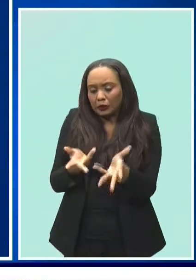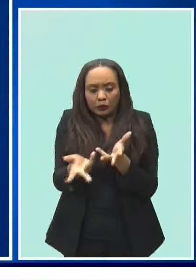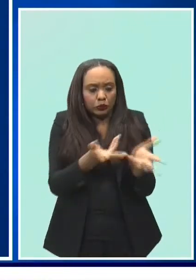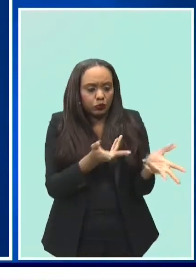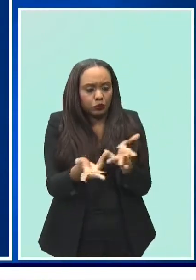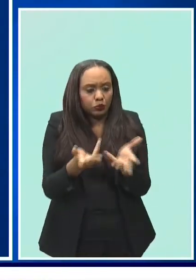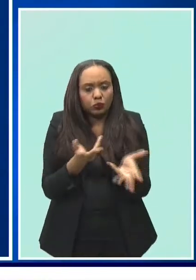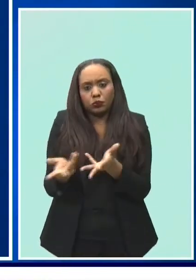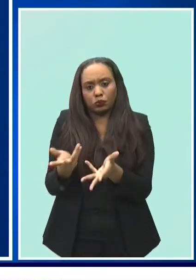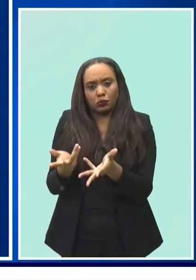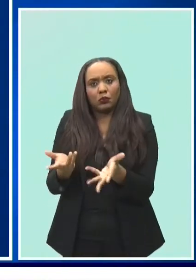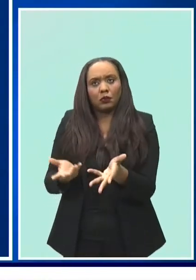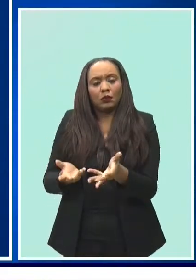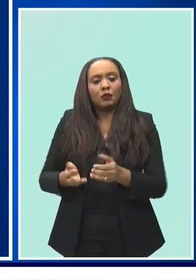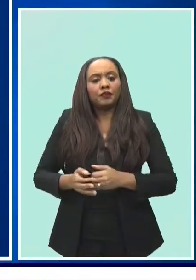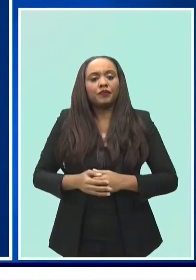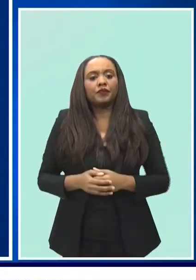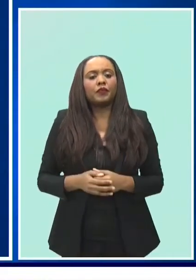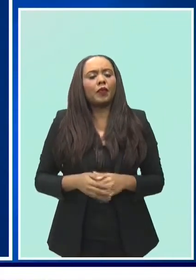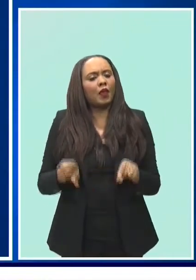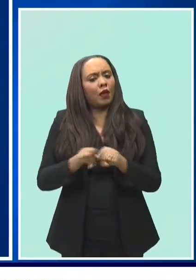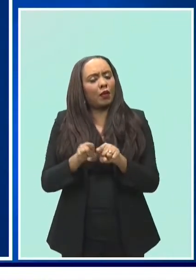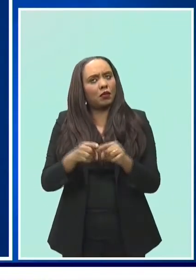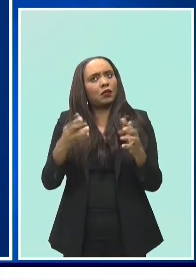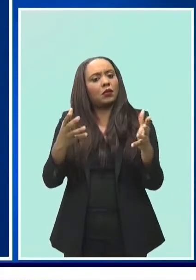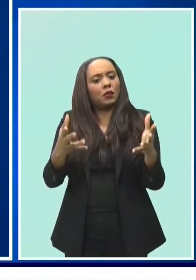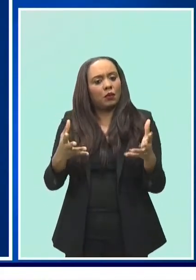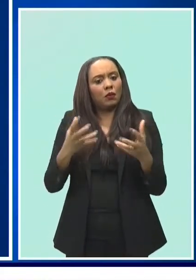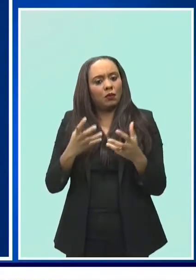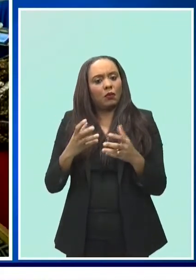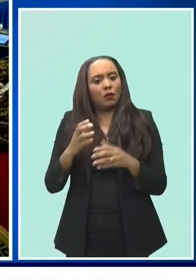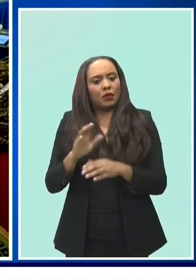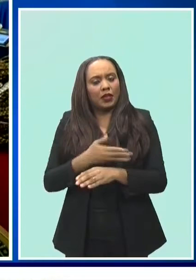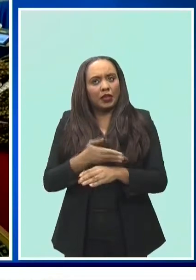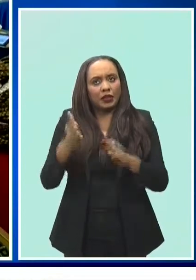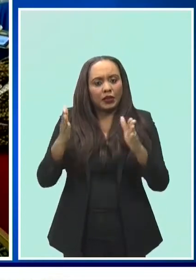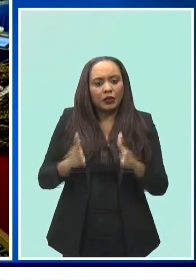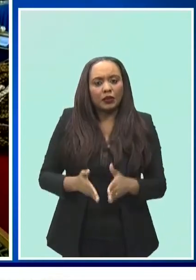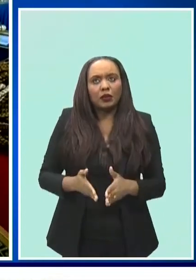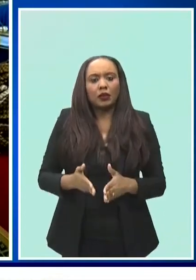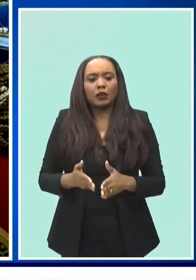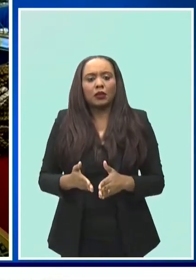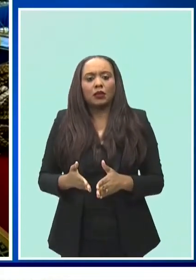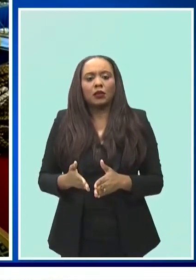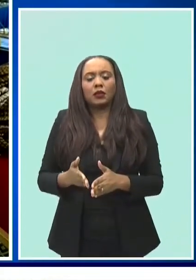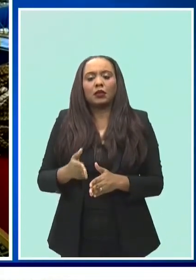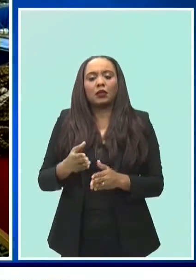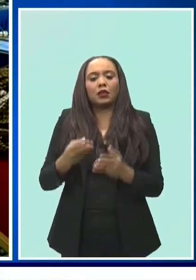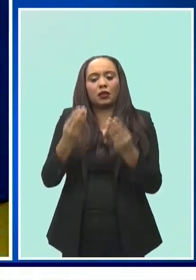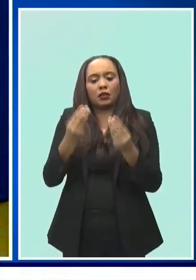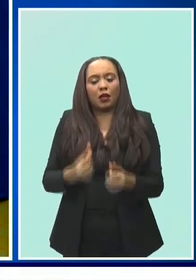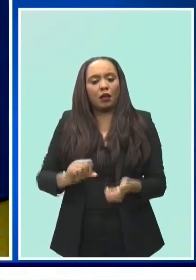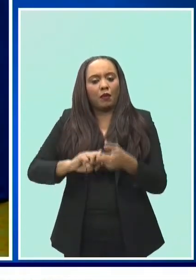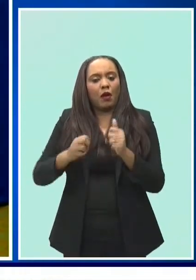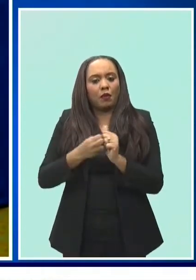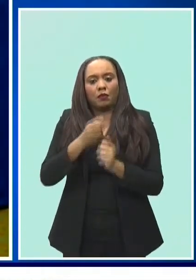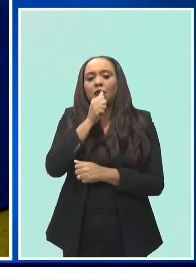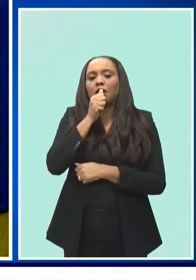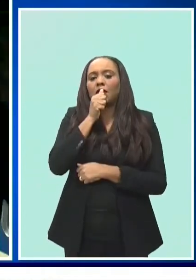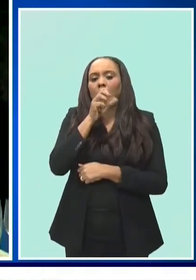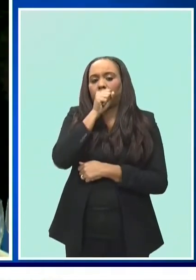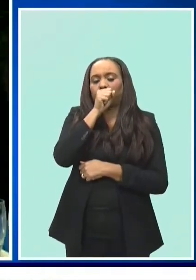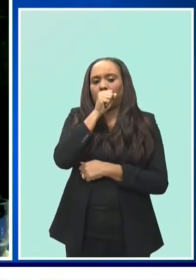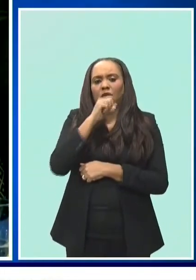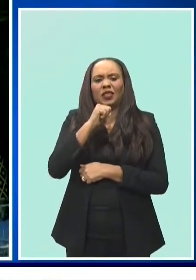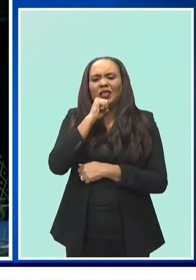their behalf. He's also appealing to them to settle their issues in private rather than using social media, and to do some self-reflection